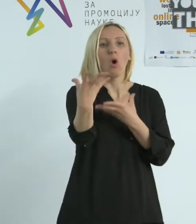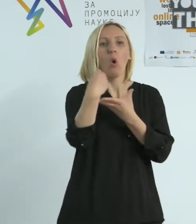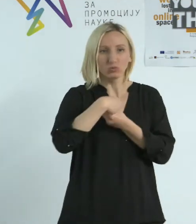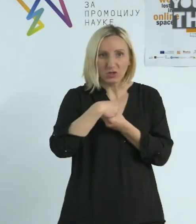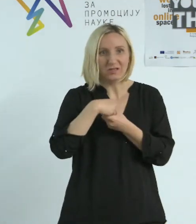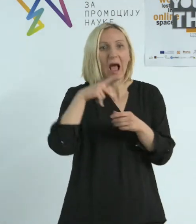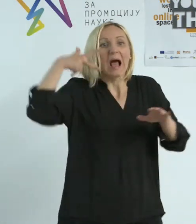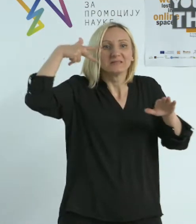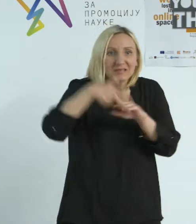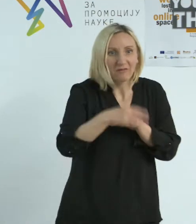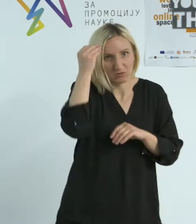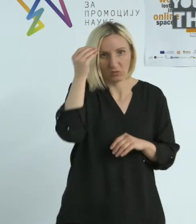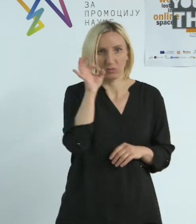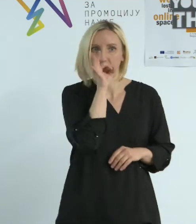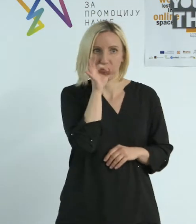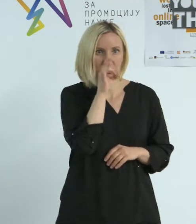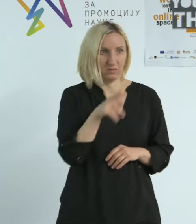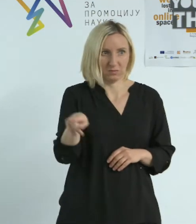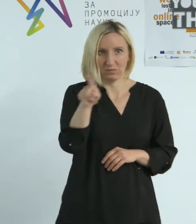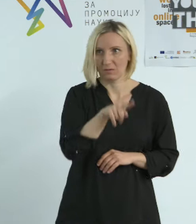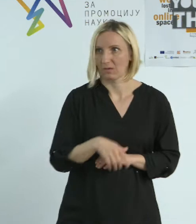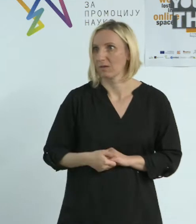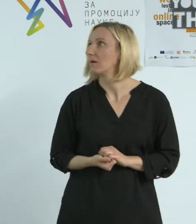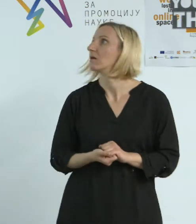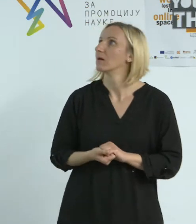positive. Again? Good.